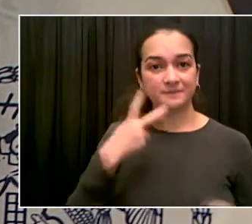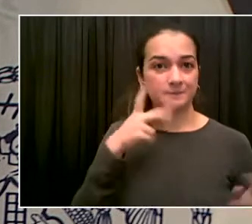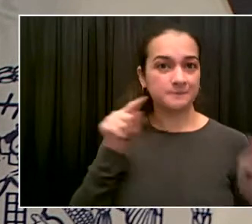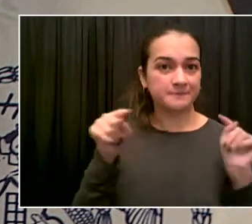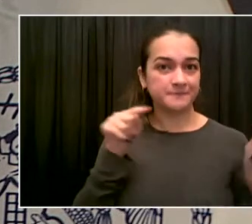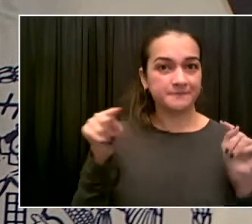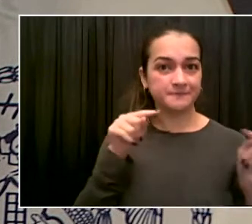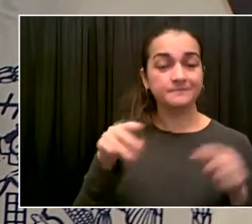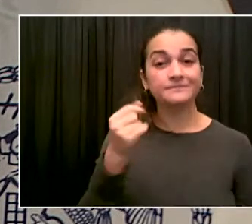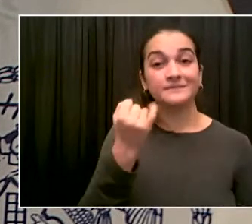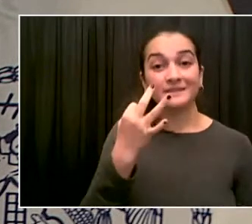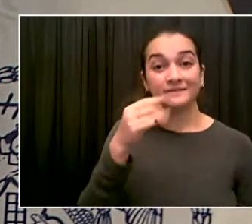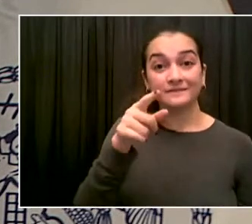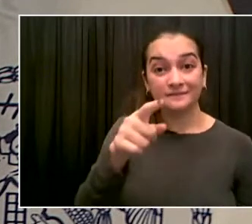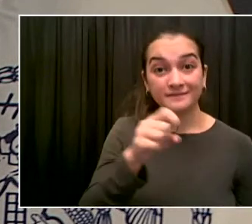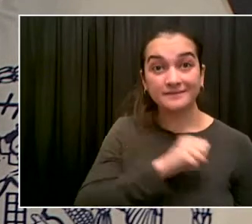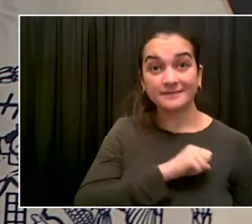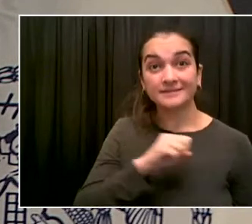to get back to work.